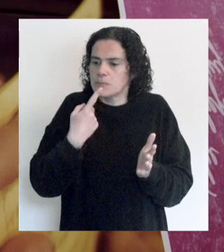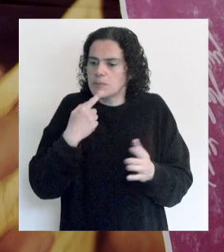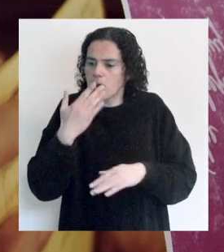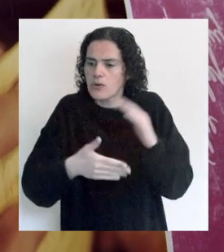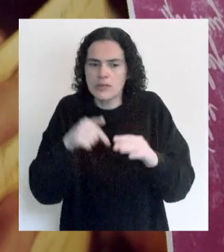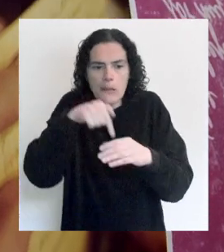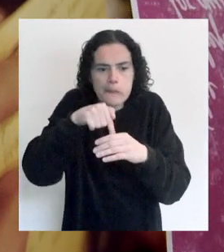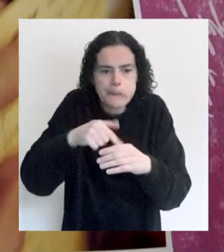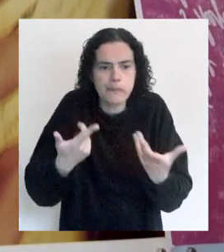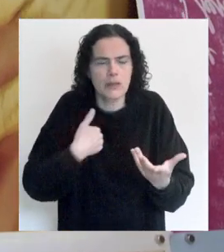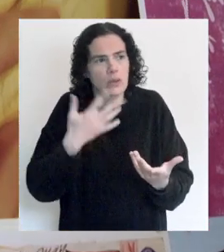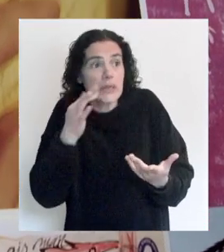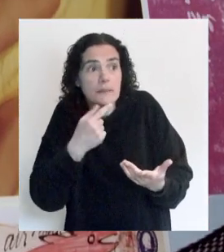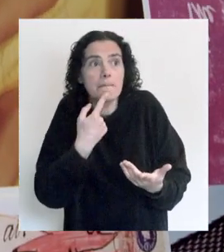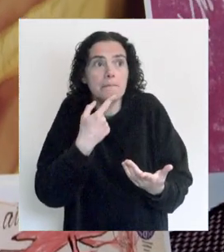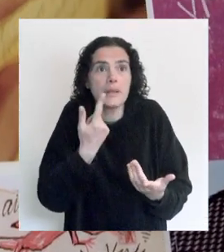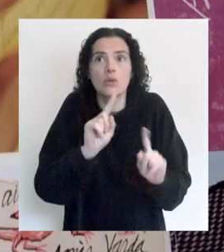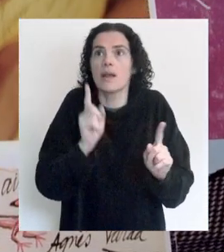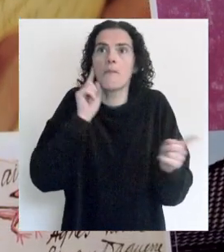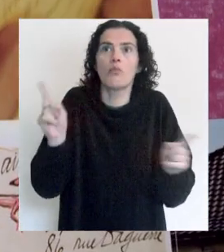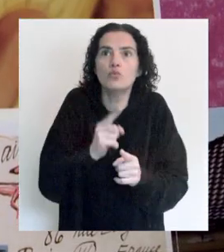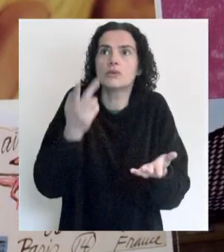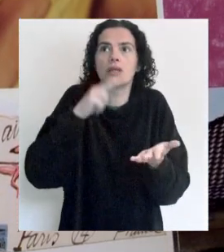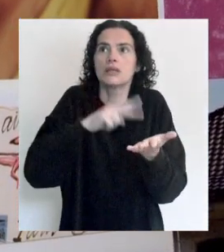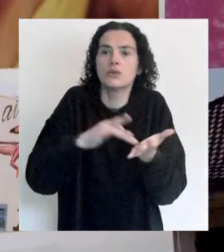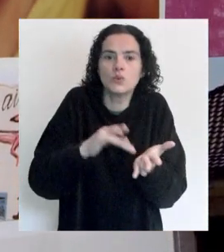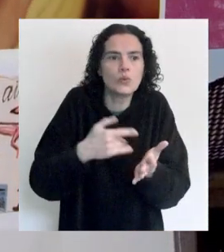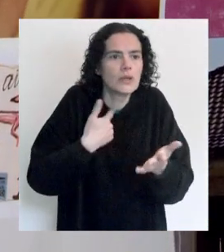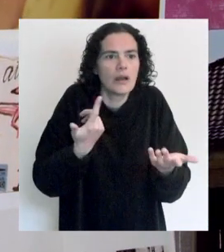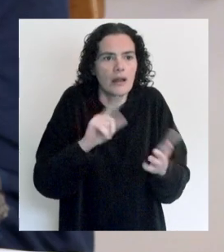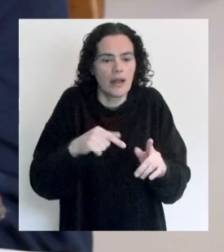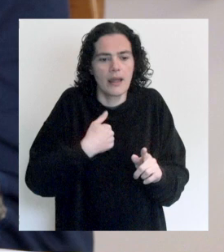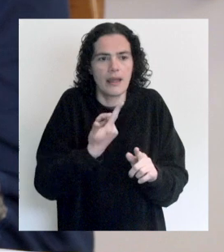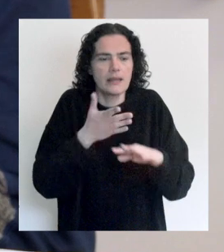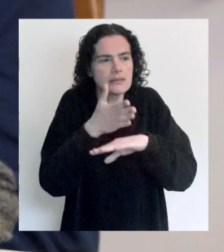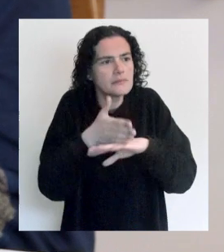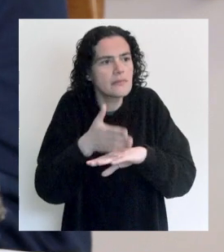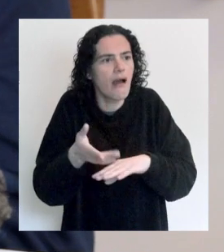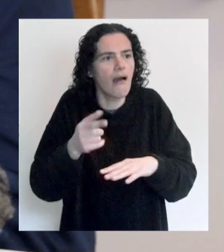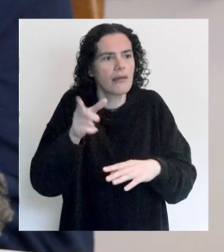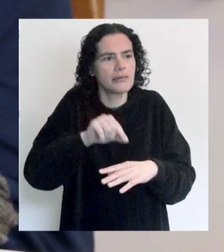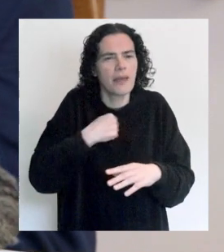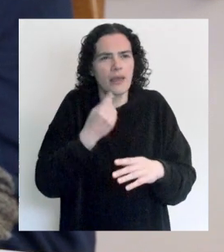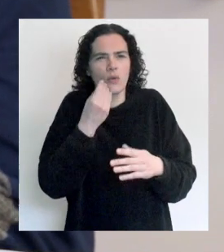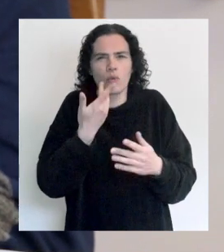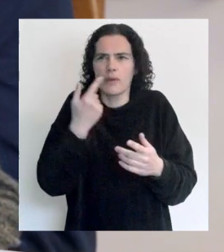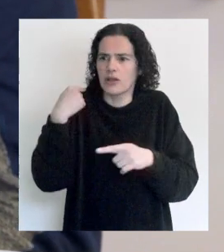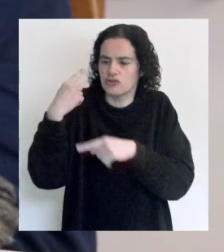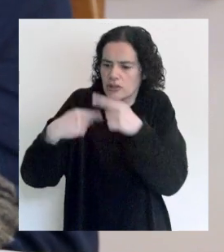to understand what's happening in science, or try to understand what's happening in music, in literature. So it's kind of transdisciplinary, but it's